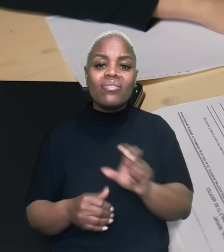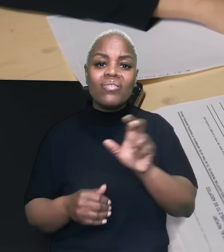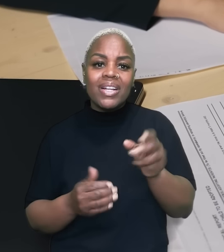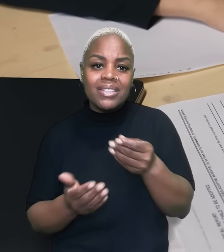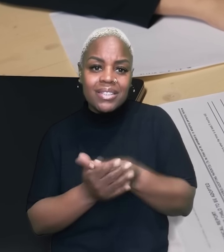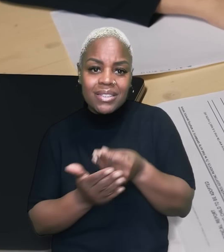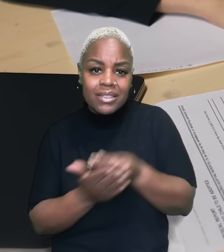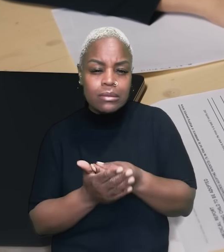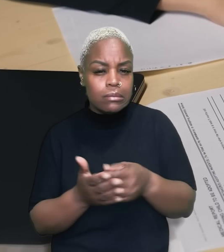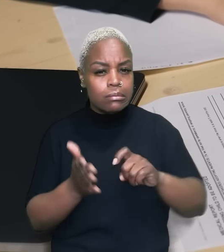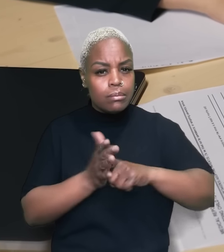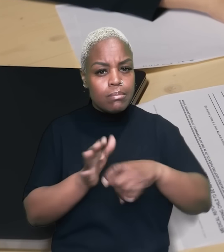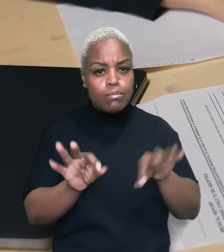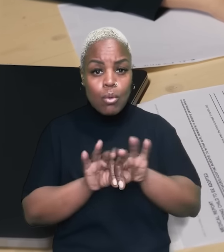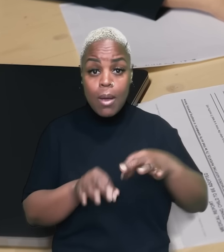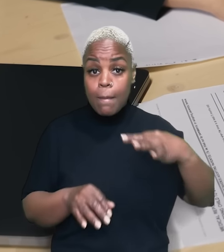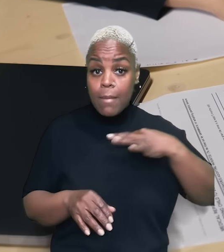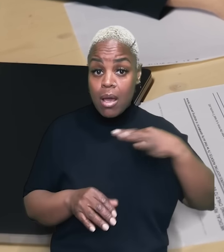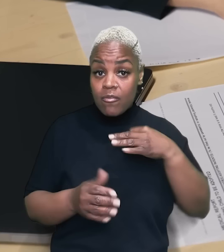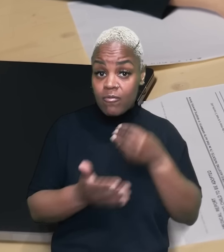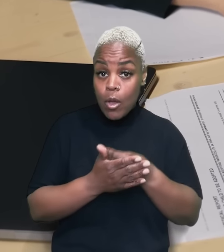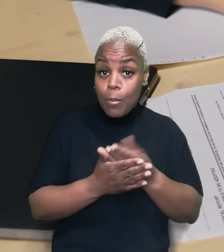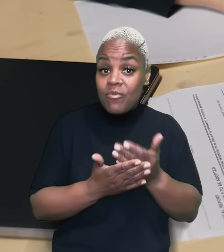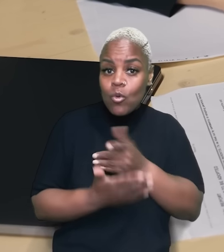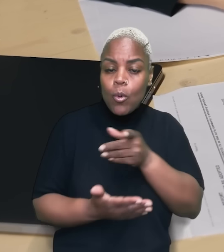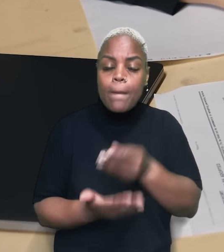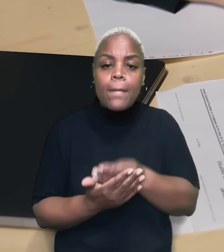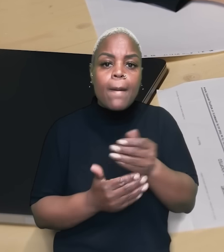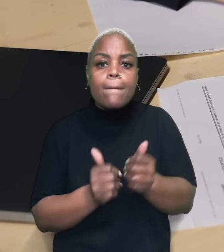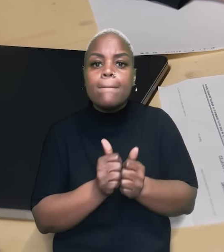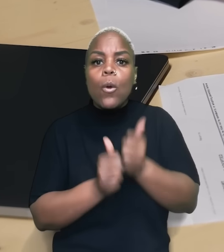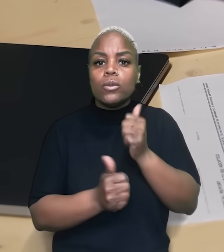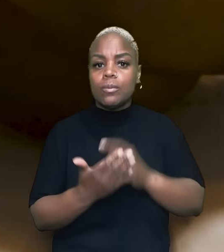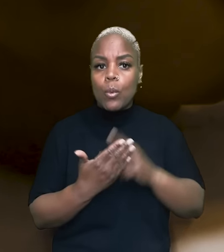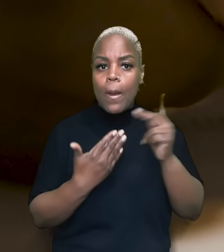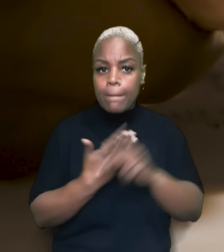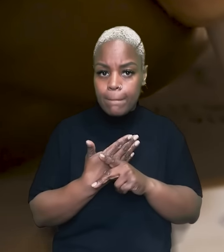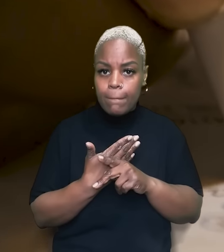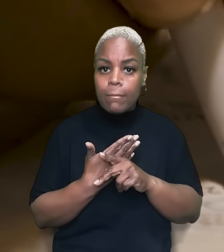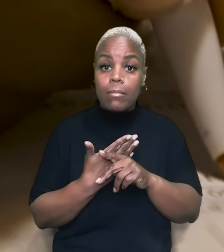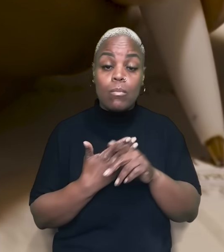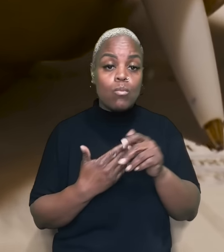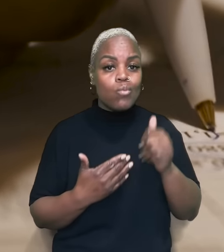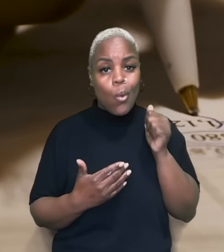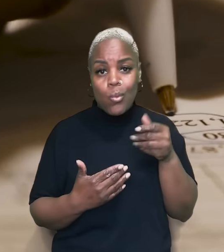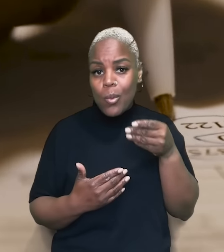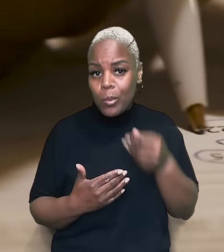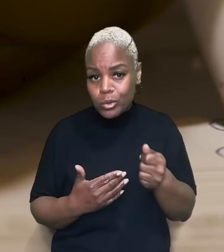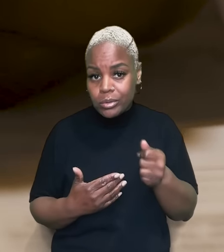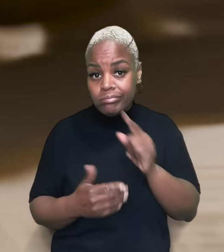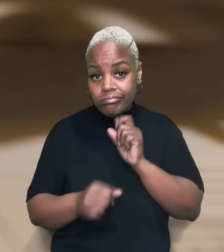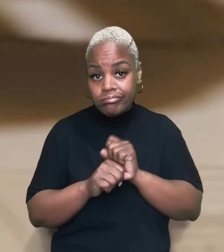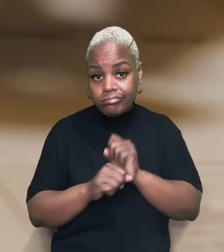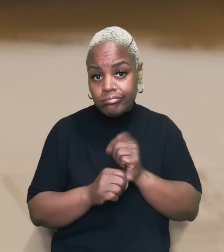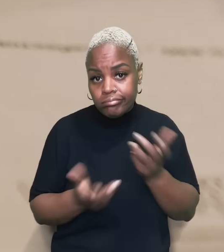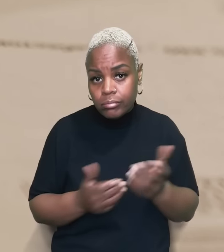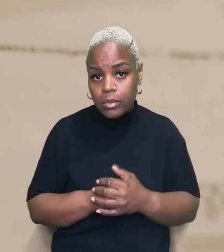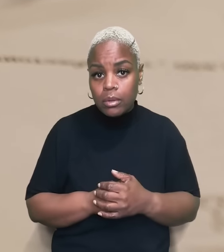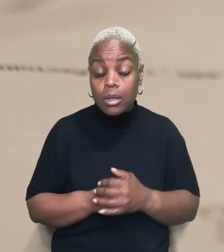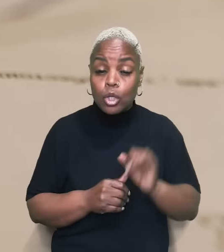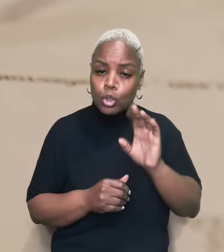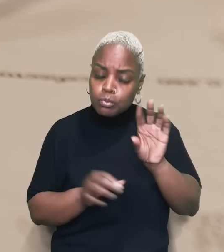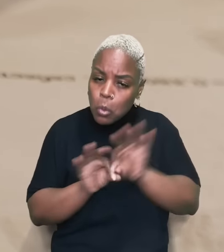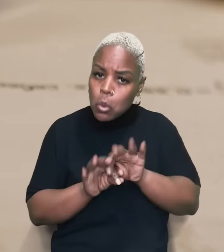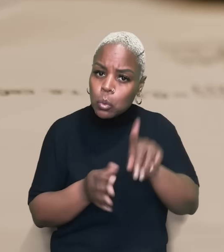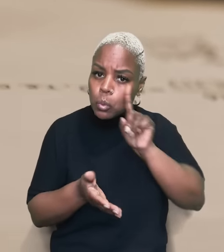invest. The key is to apply for funding before you buy. Most programs won't reimburse you after the fact. Do your